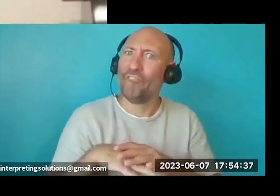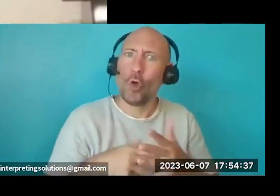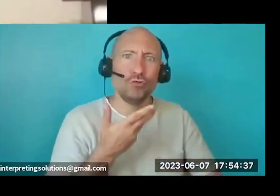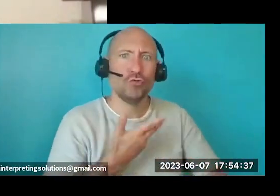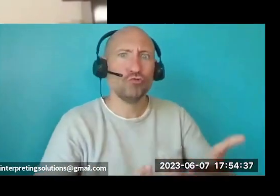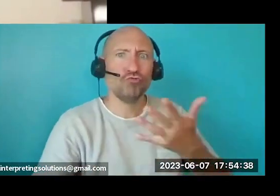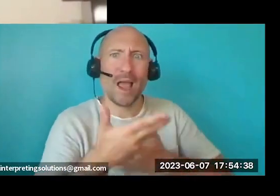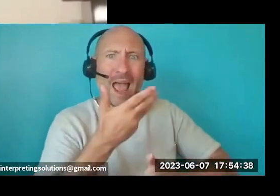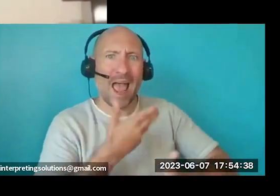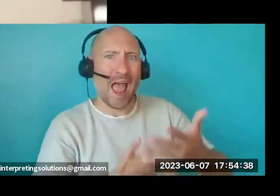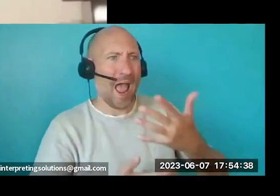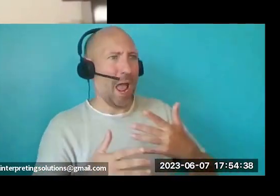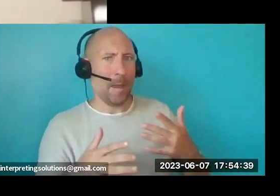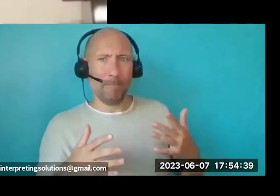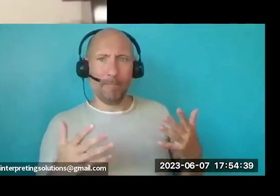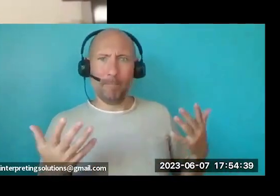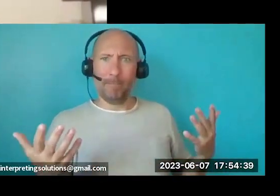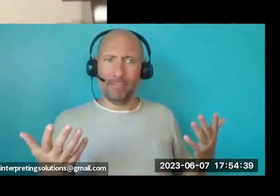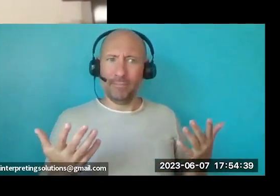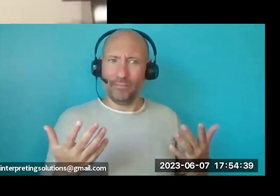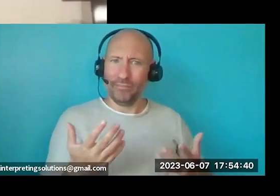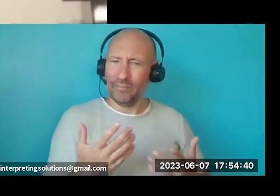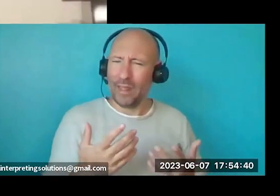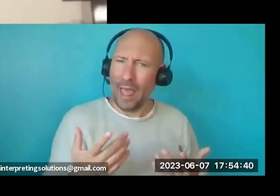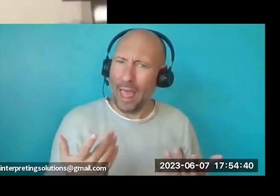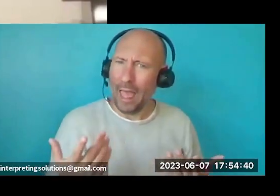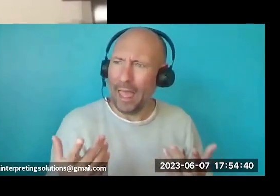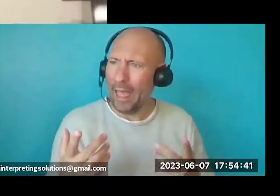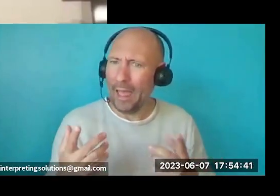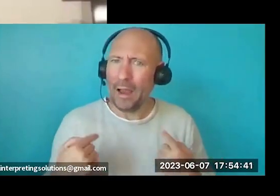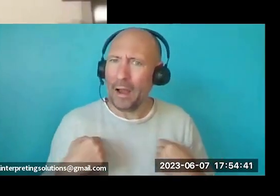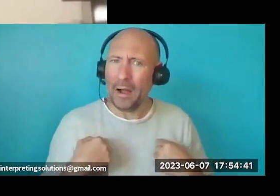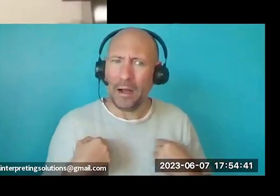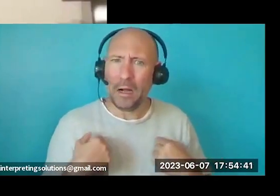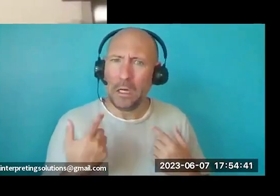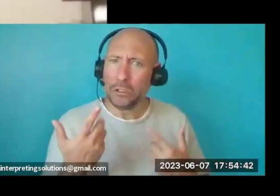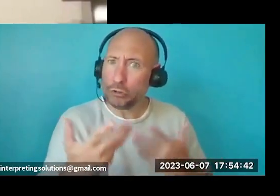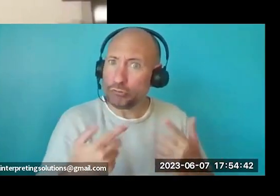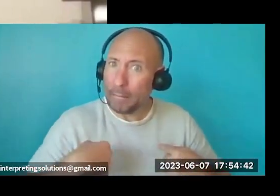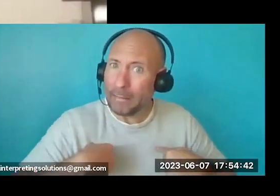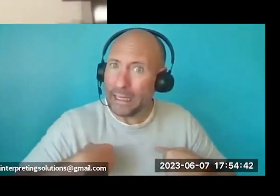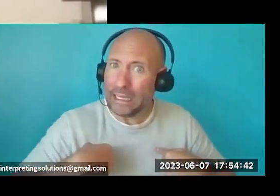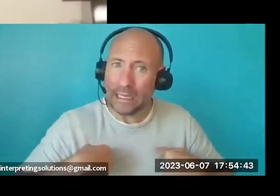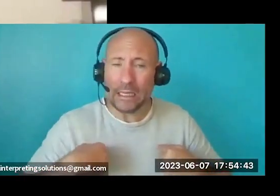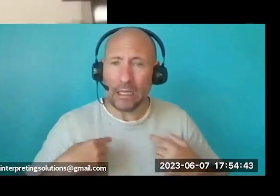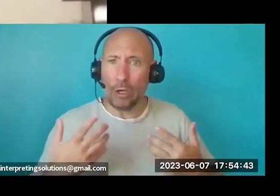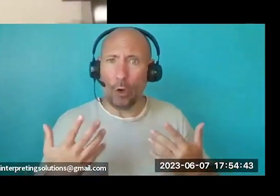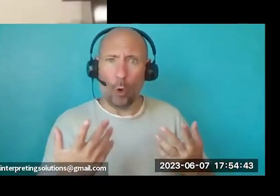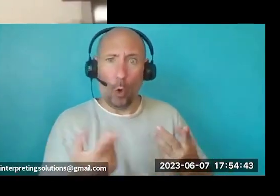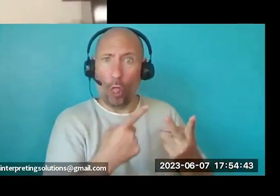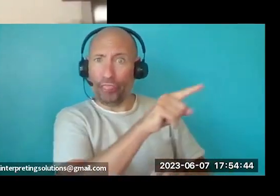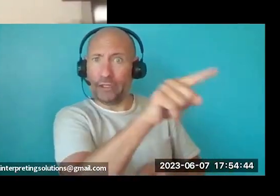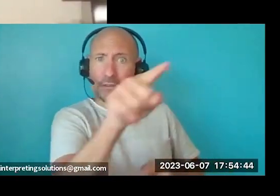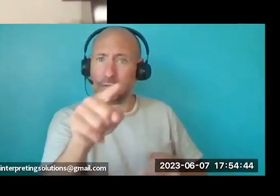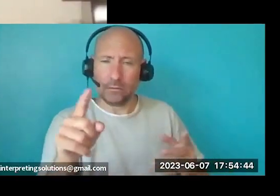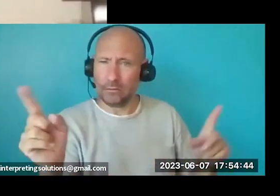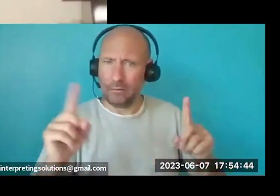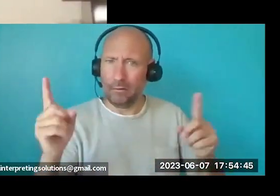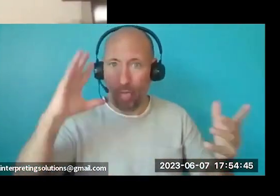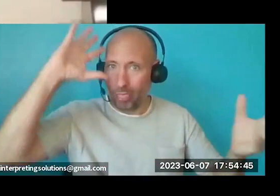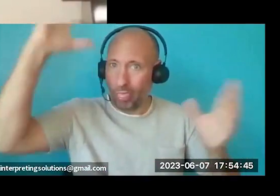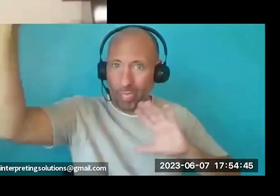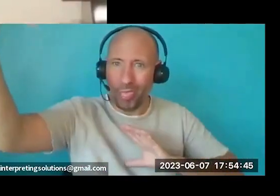their position, or they were asking themselves whether we were describing them or not, or other people. So it was a sort